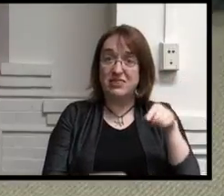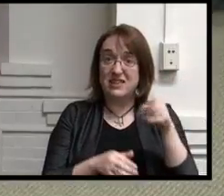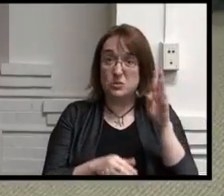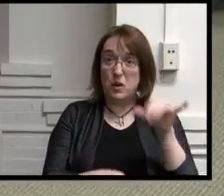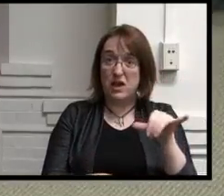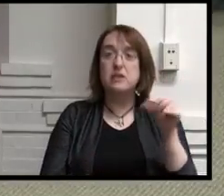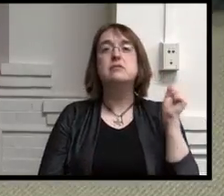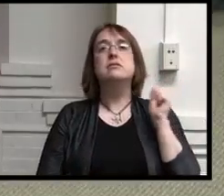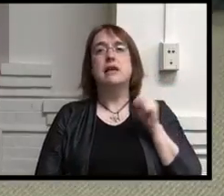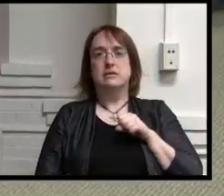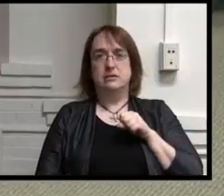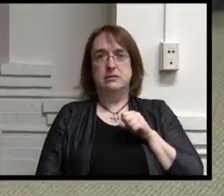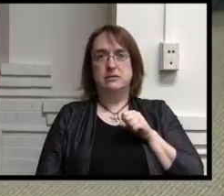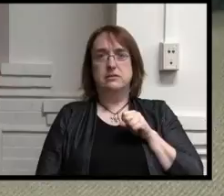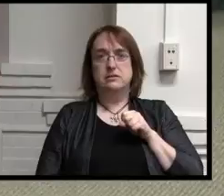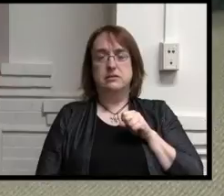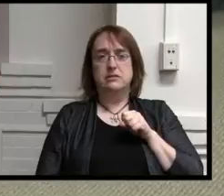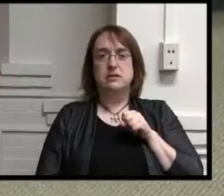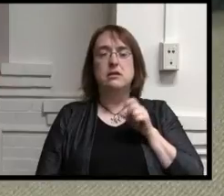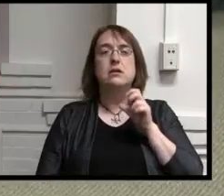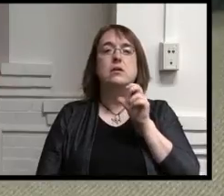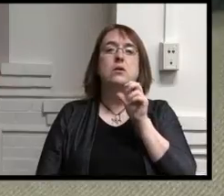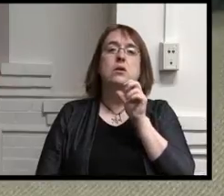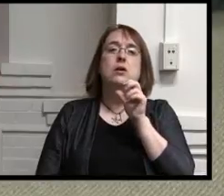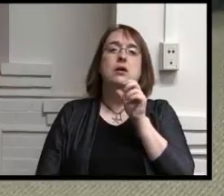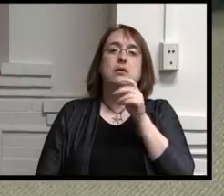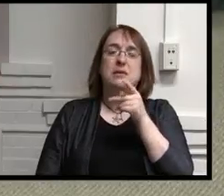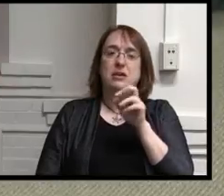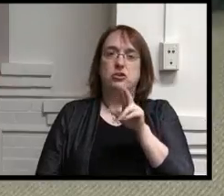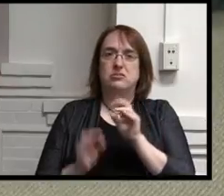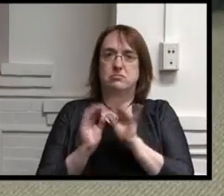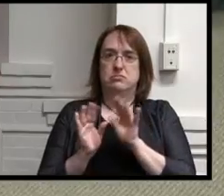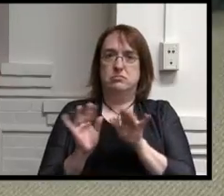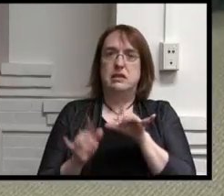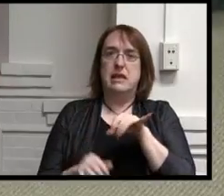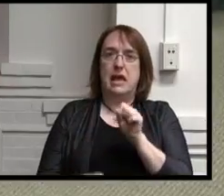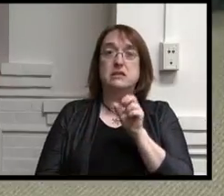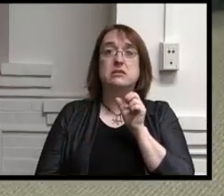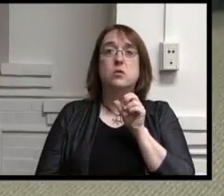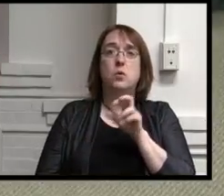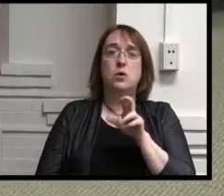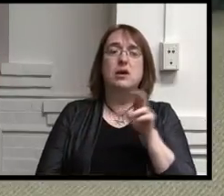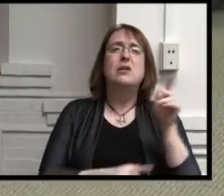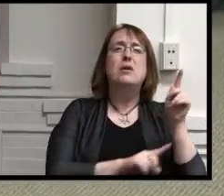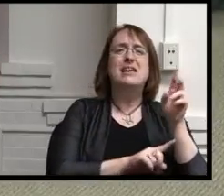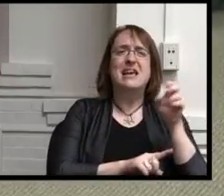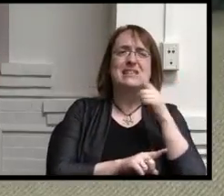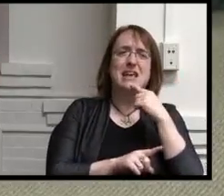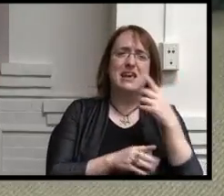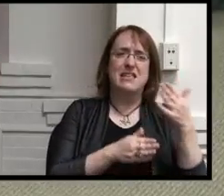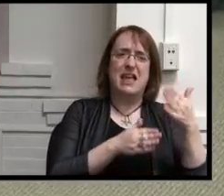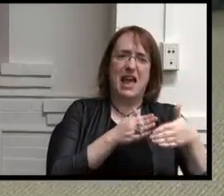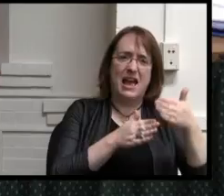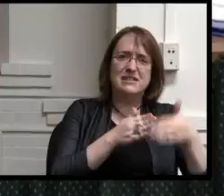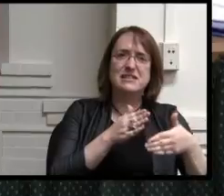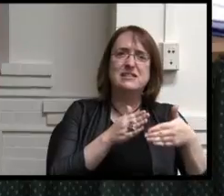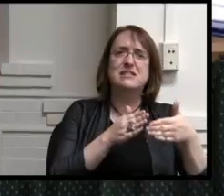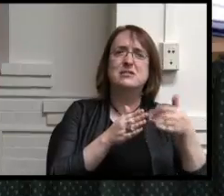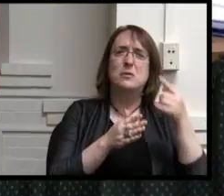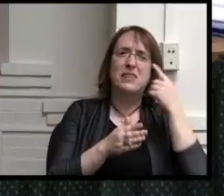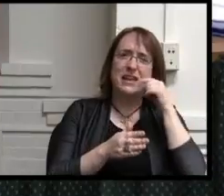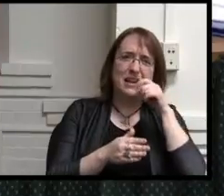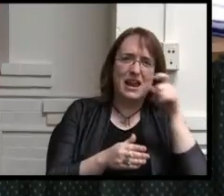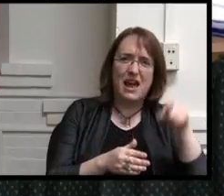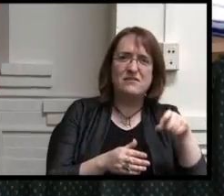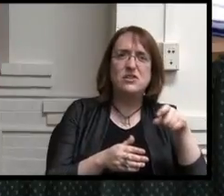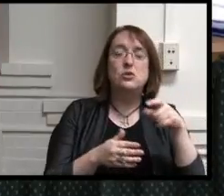Yes. It is. Well, As things come up. or to have. It's not at the end. We're hoping that we're not going to have to. Yeah, or to